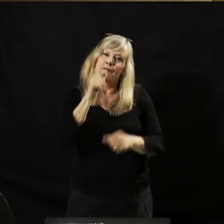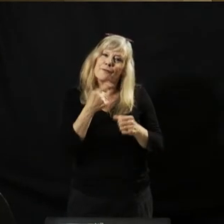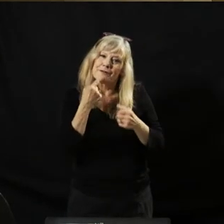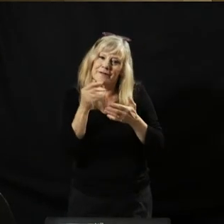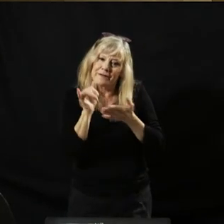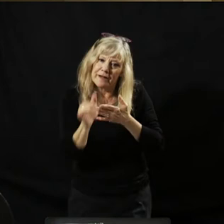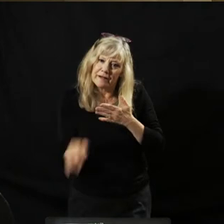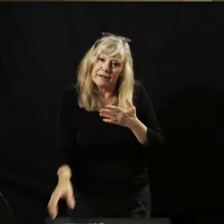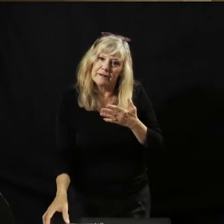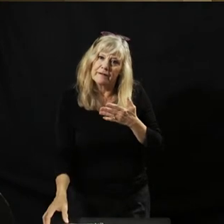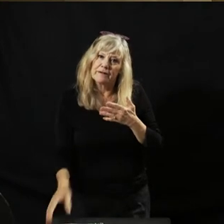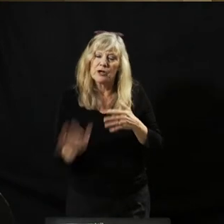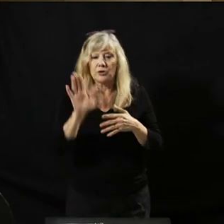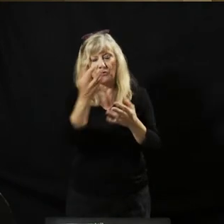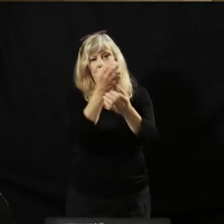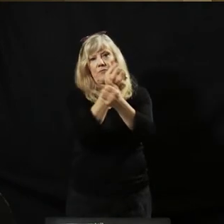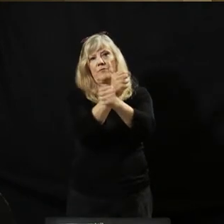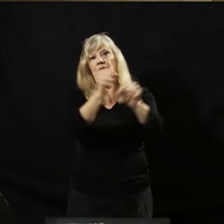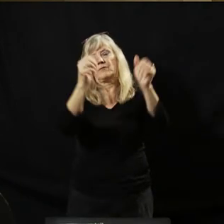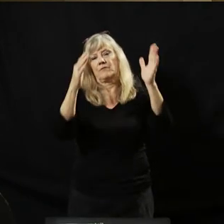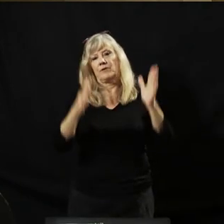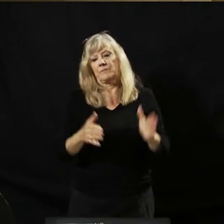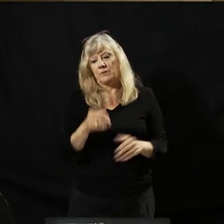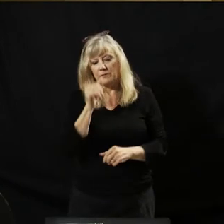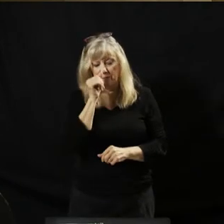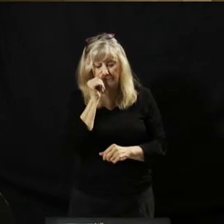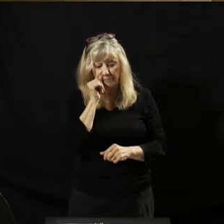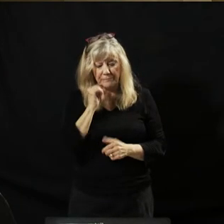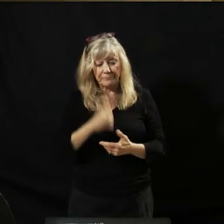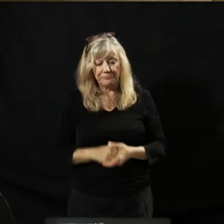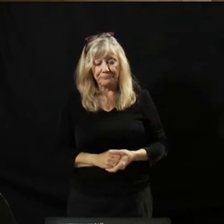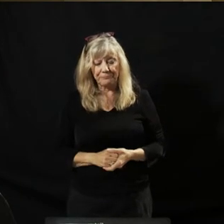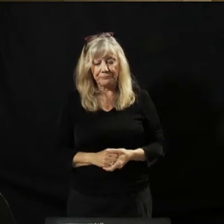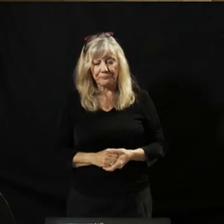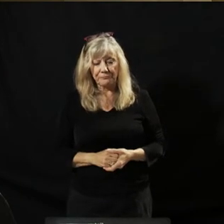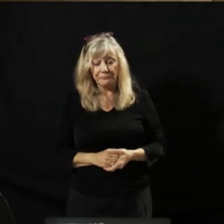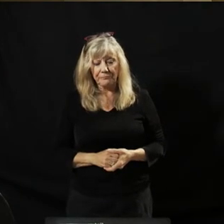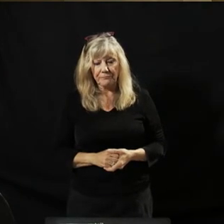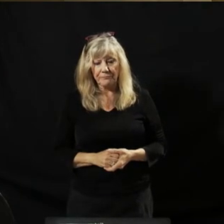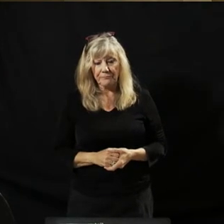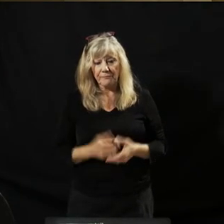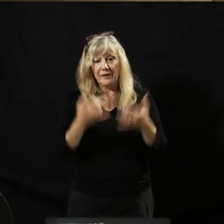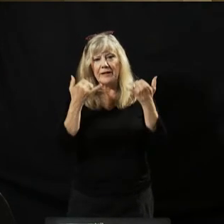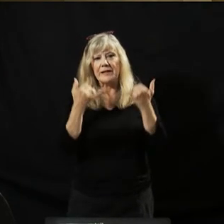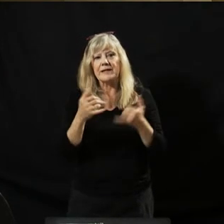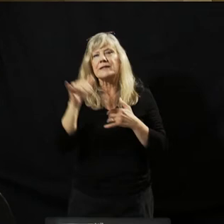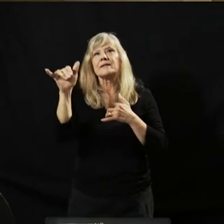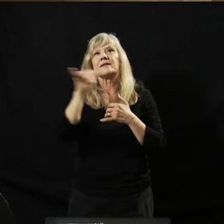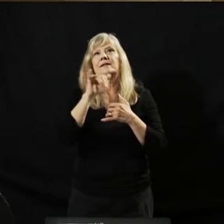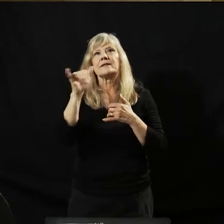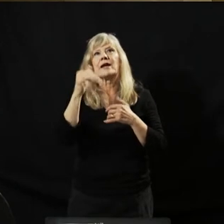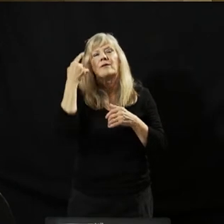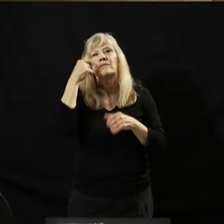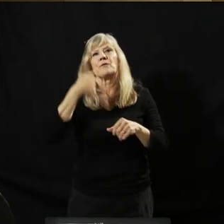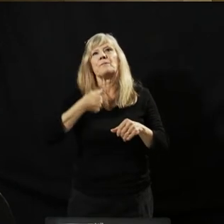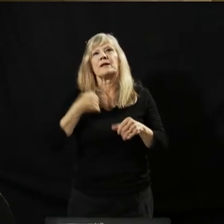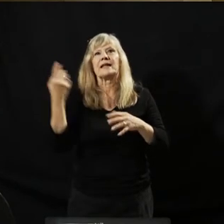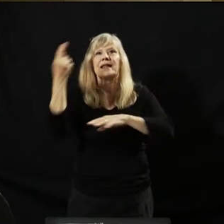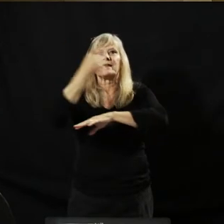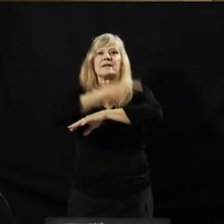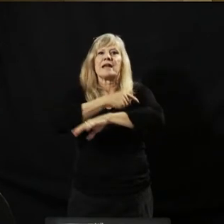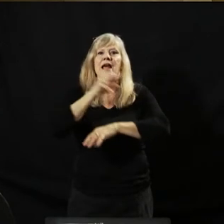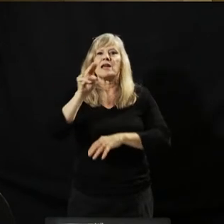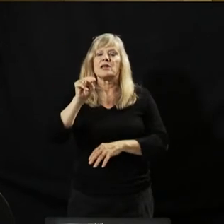Lord, your Redeemer. This is for me like the days of Noah, when